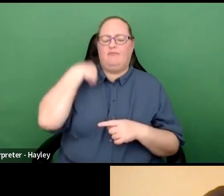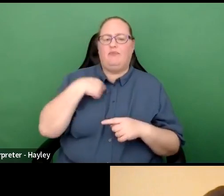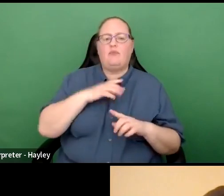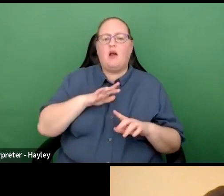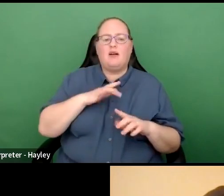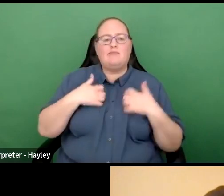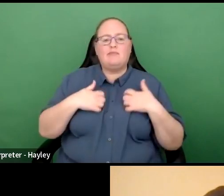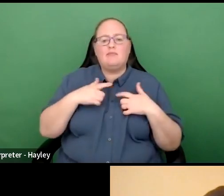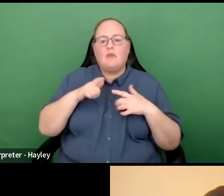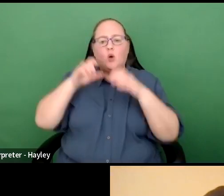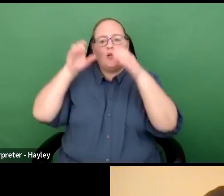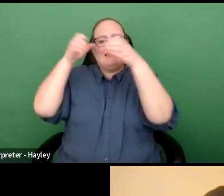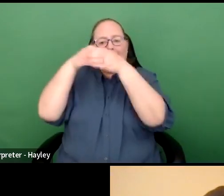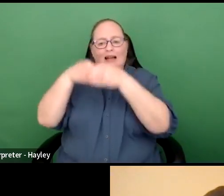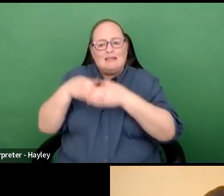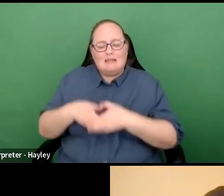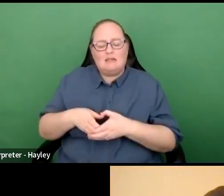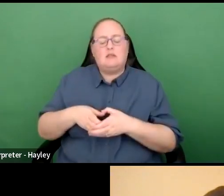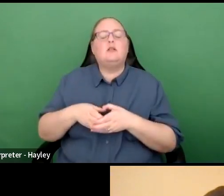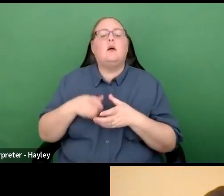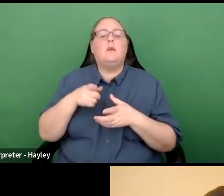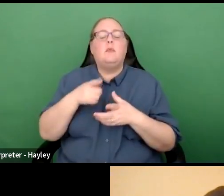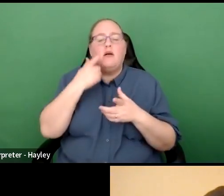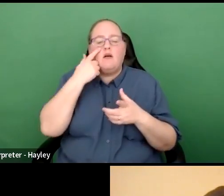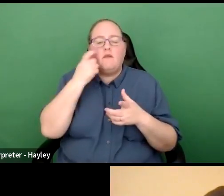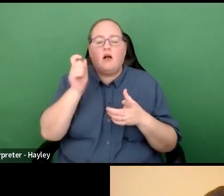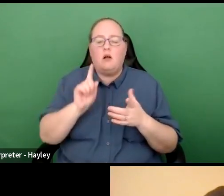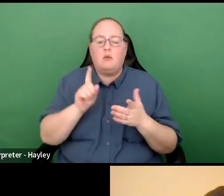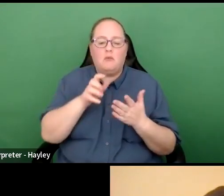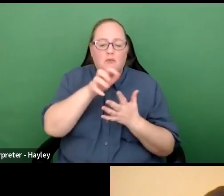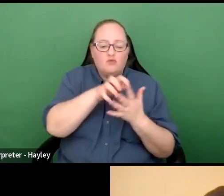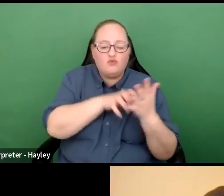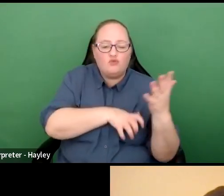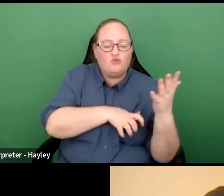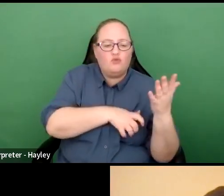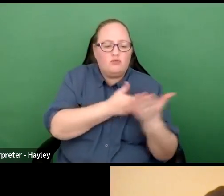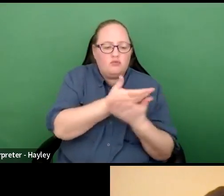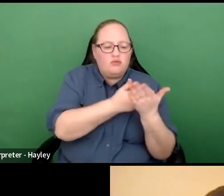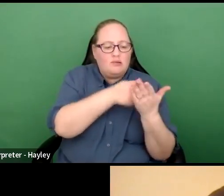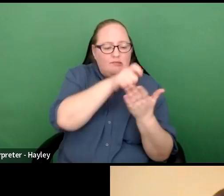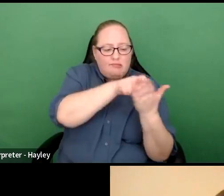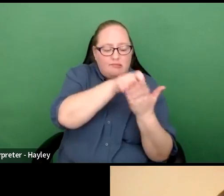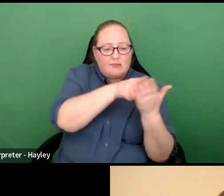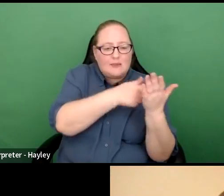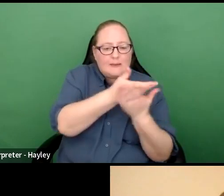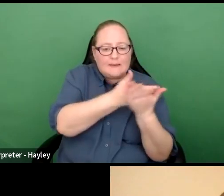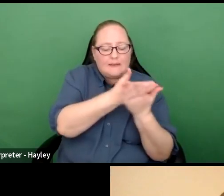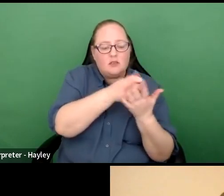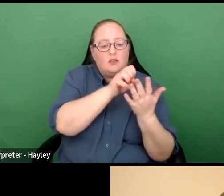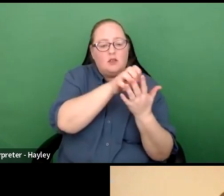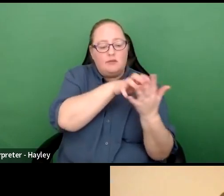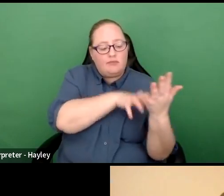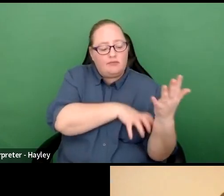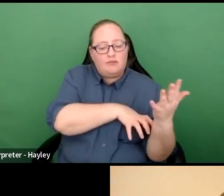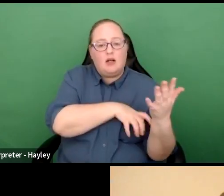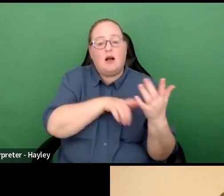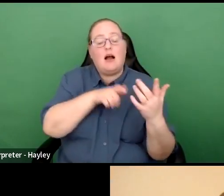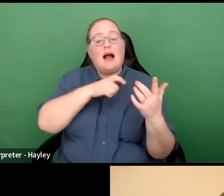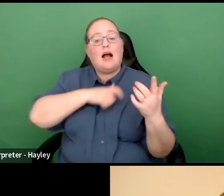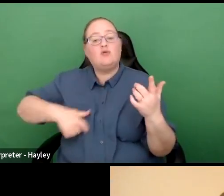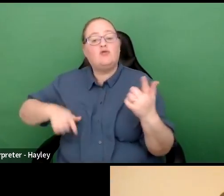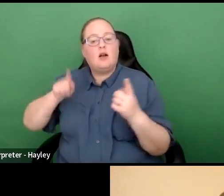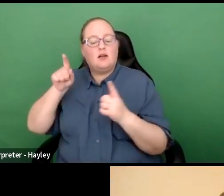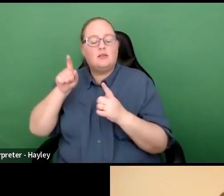really interesting, large transcripts that show us how many aristocrats gravitated towards